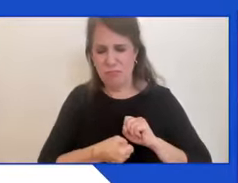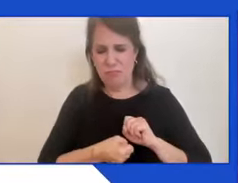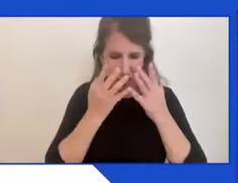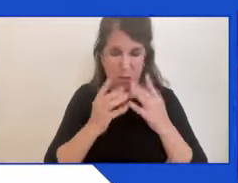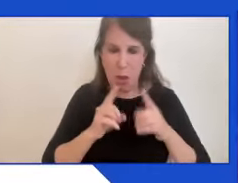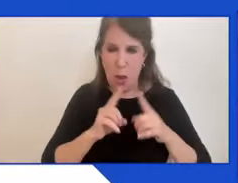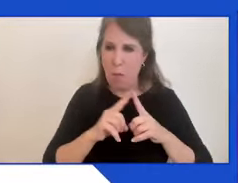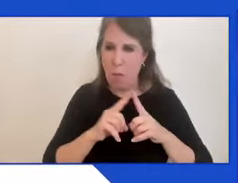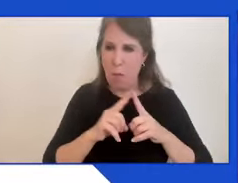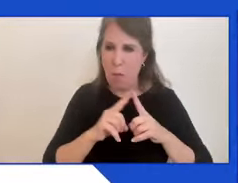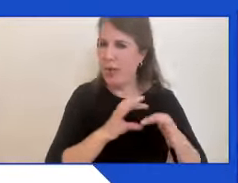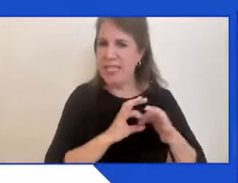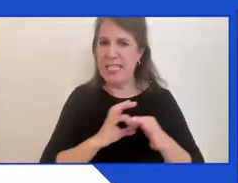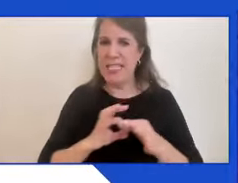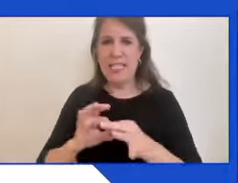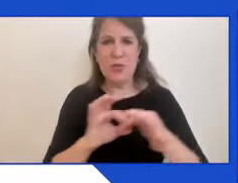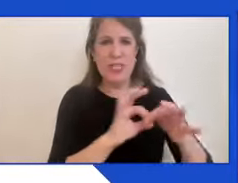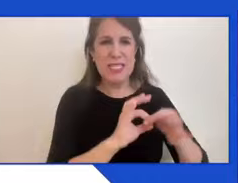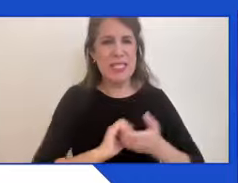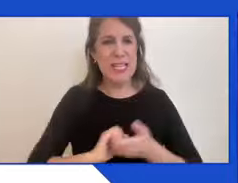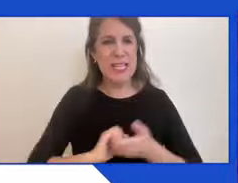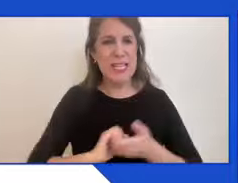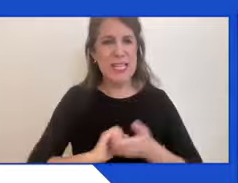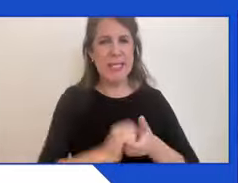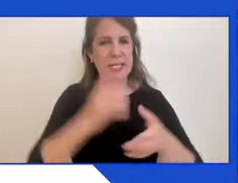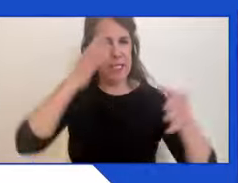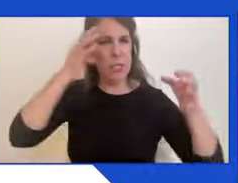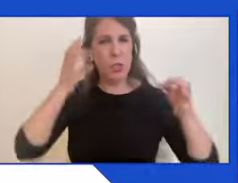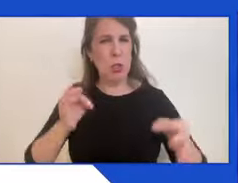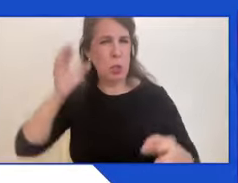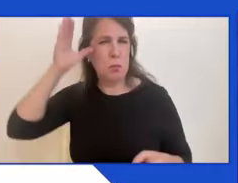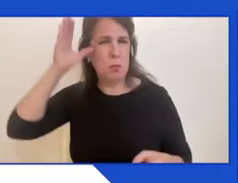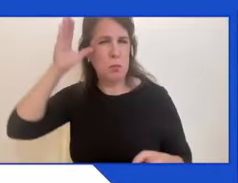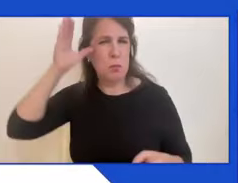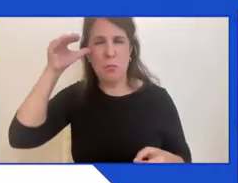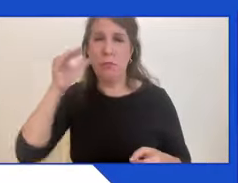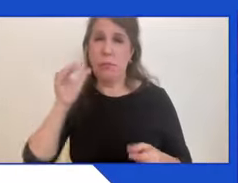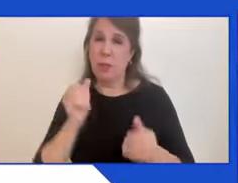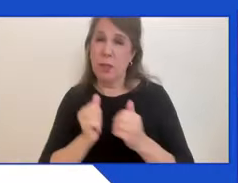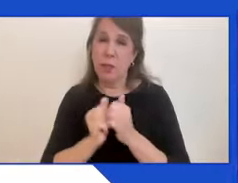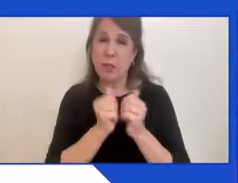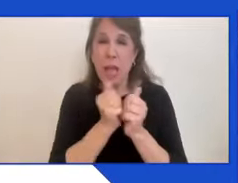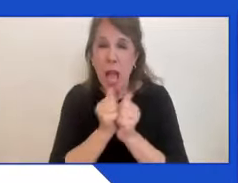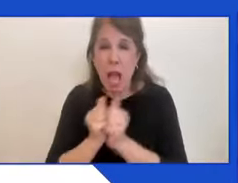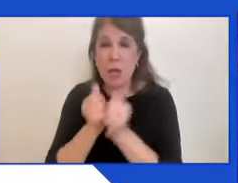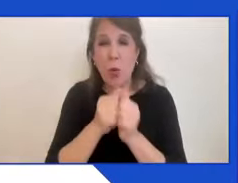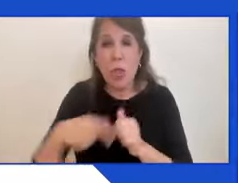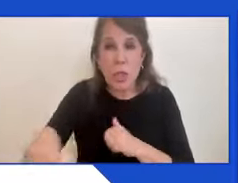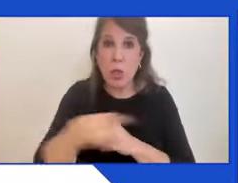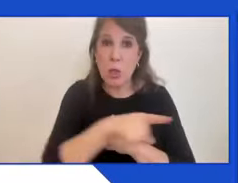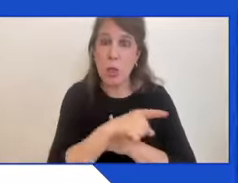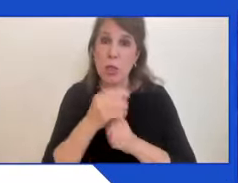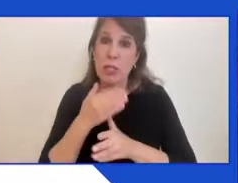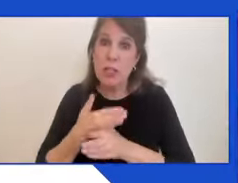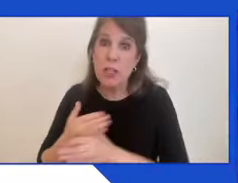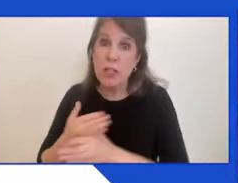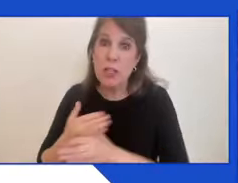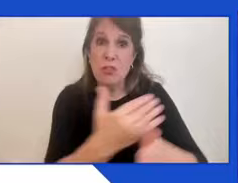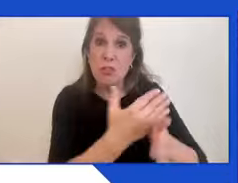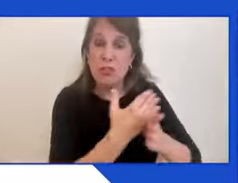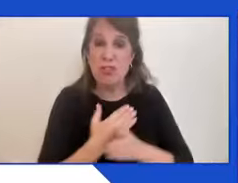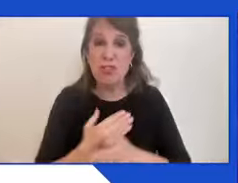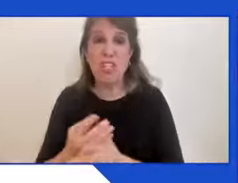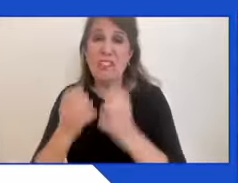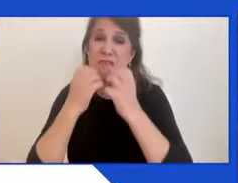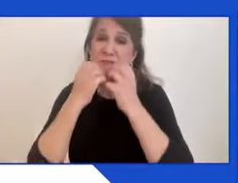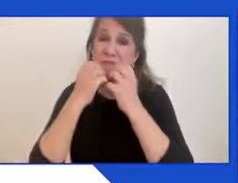and determined. And together with you, through our shared voices, values, and